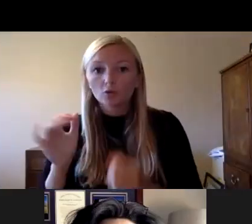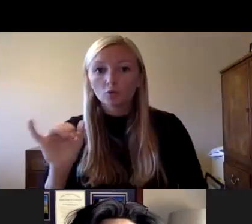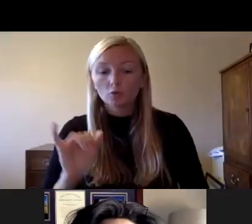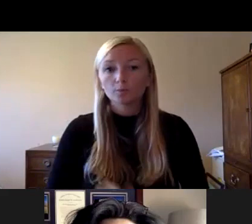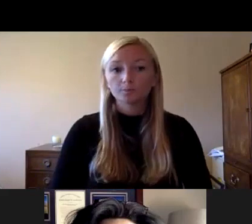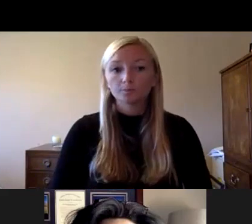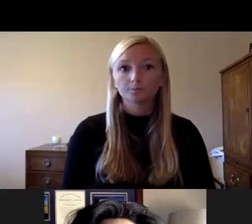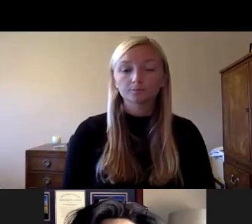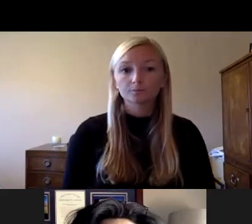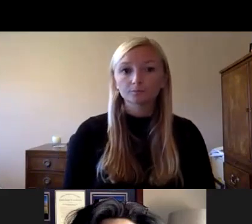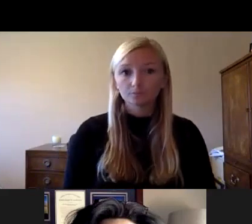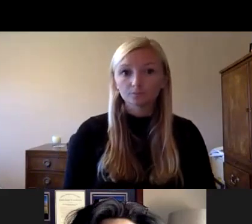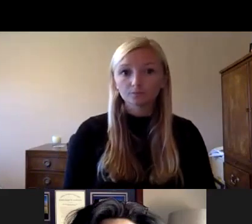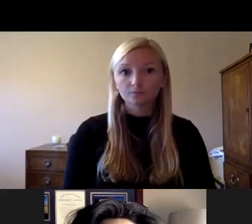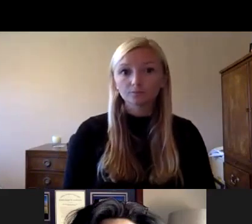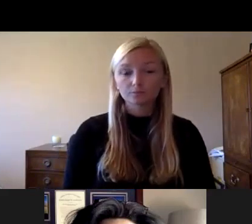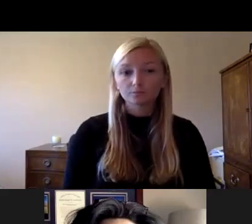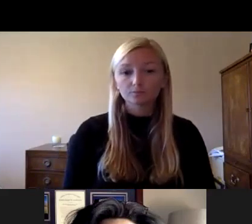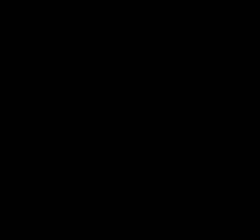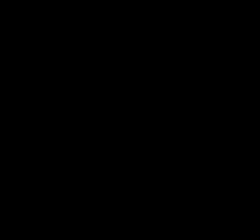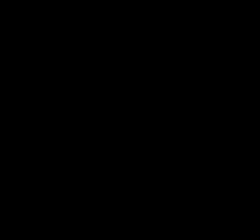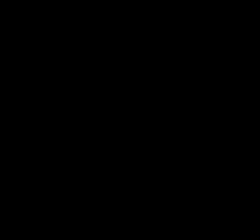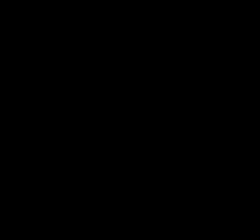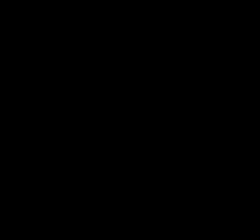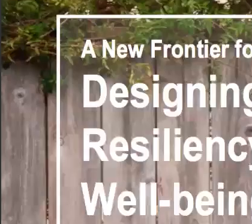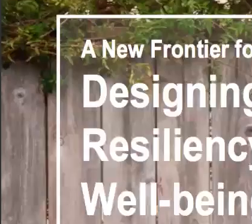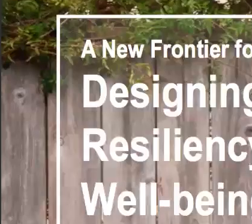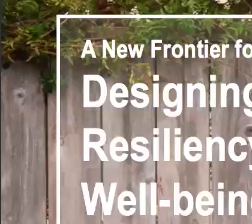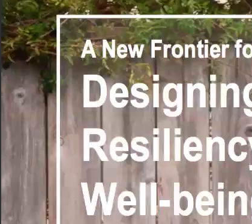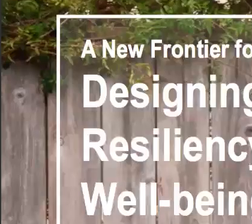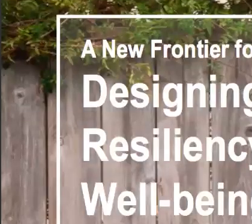thank you tracy i'm going to go ahead and share my screen